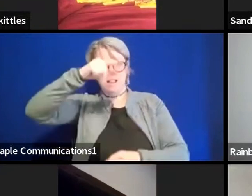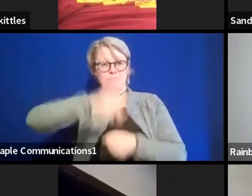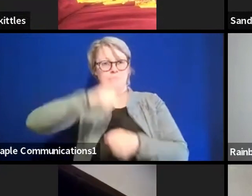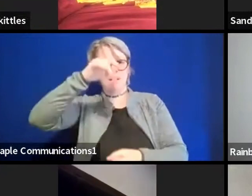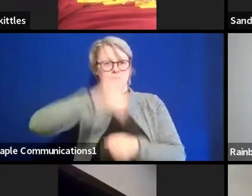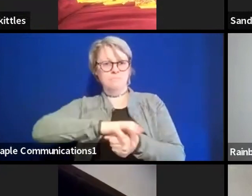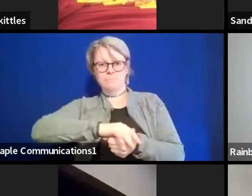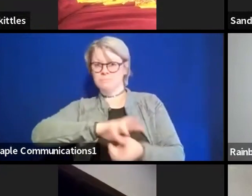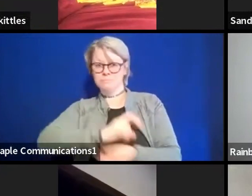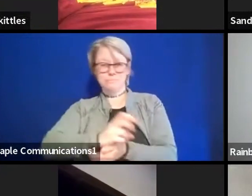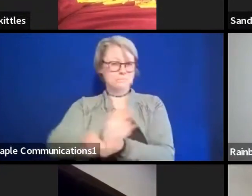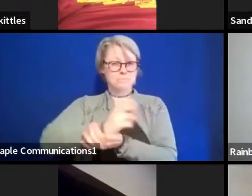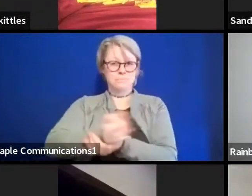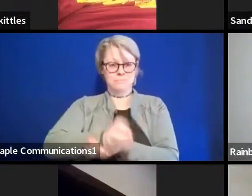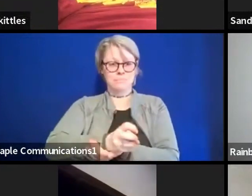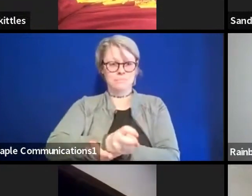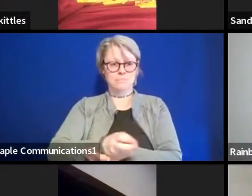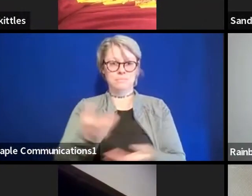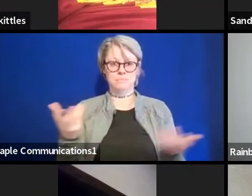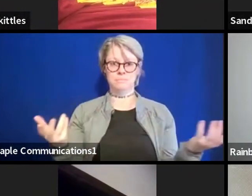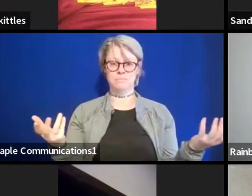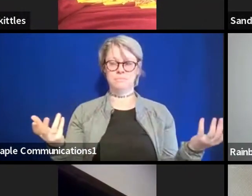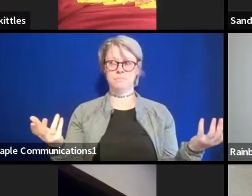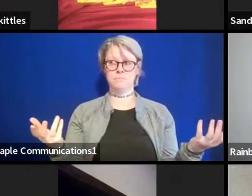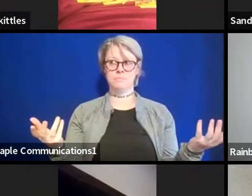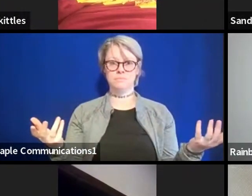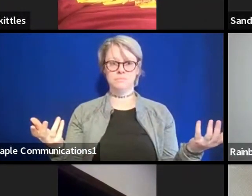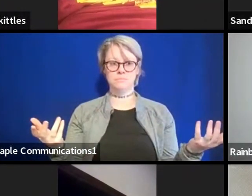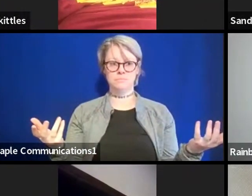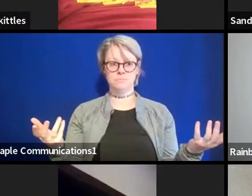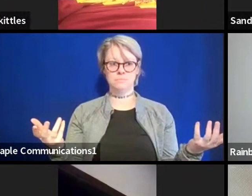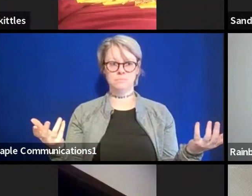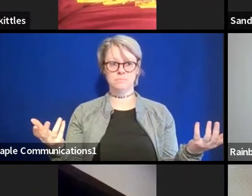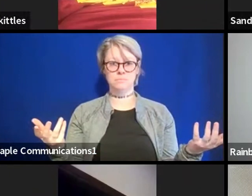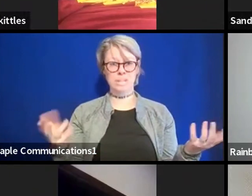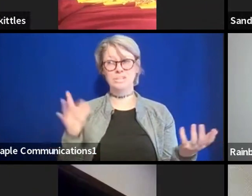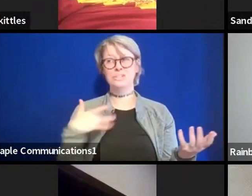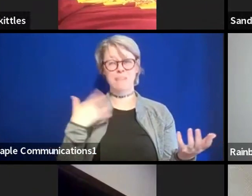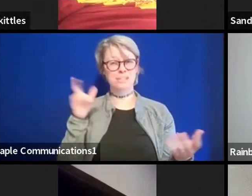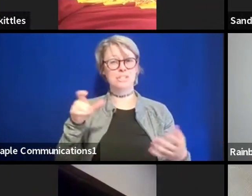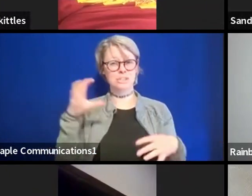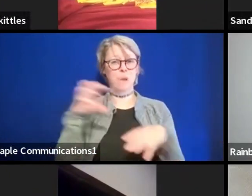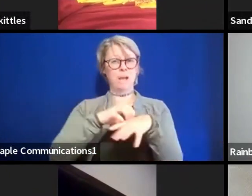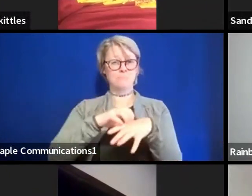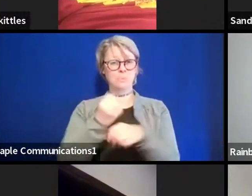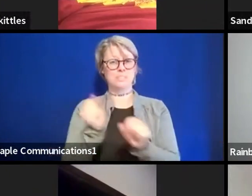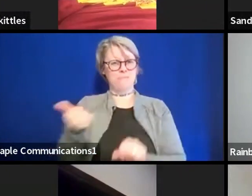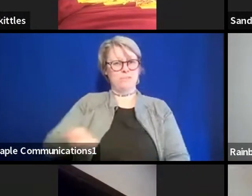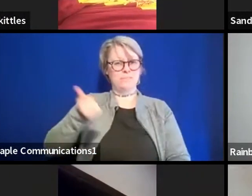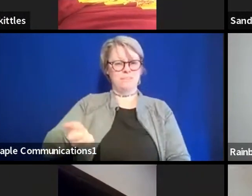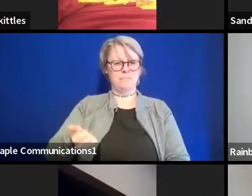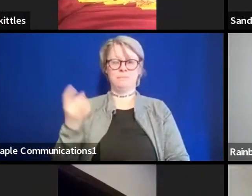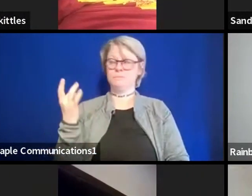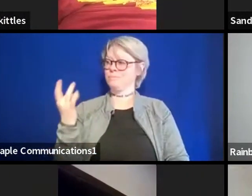only strength she has, which is her teeth in that moment. And